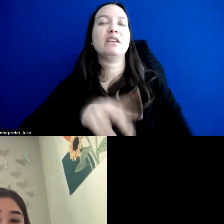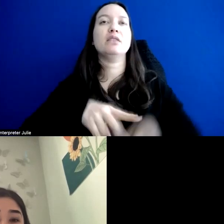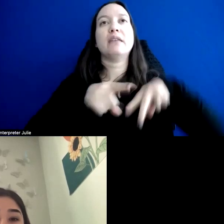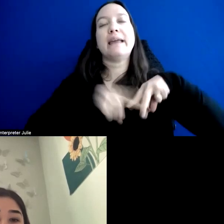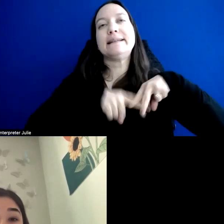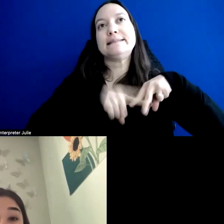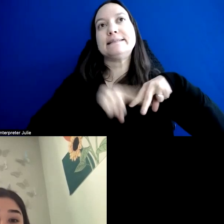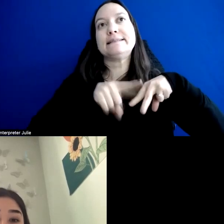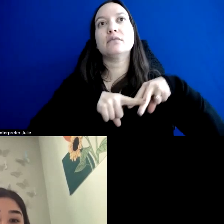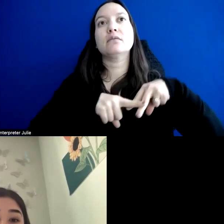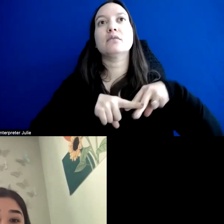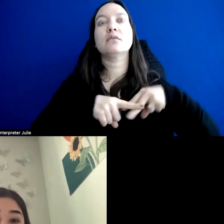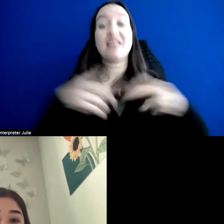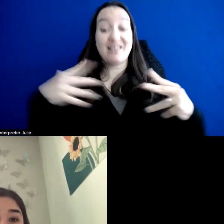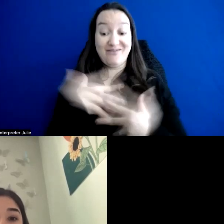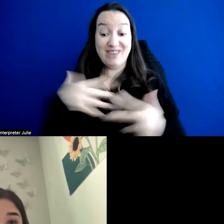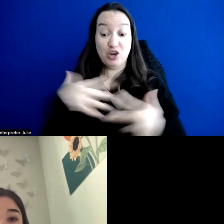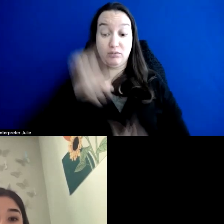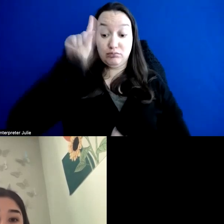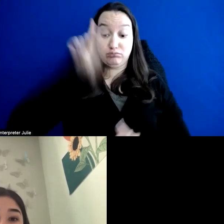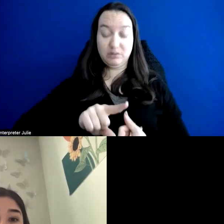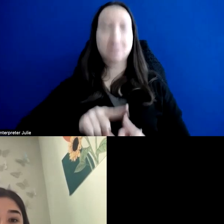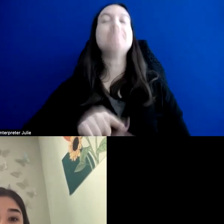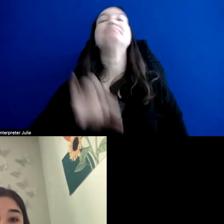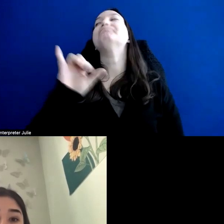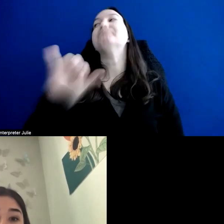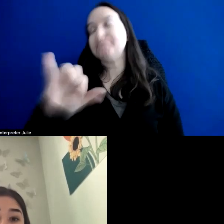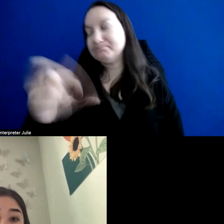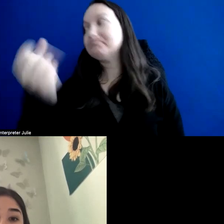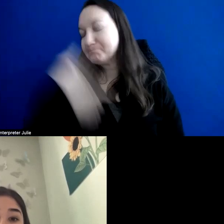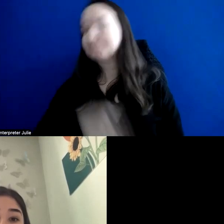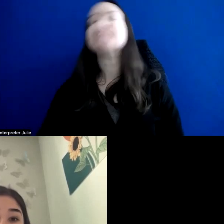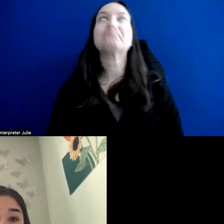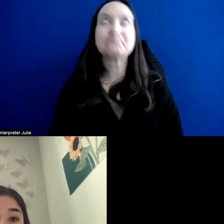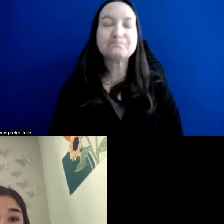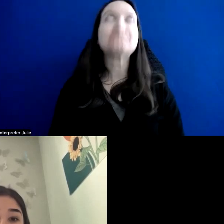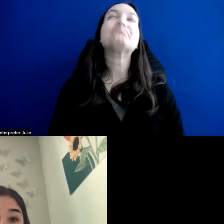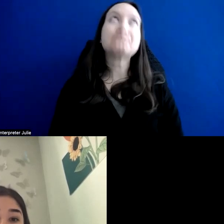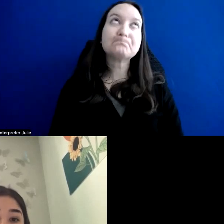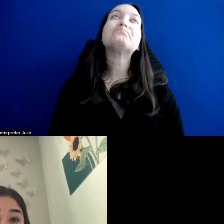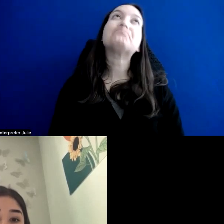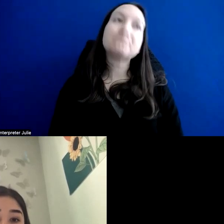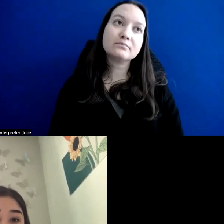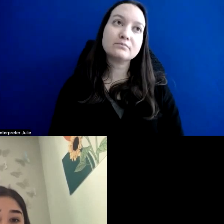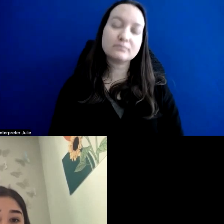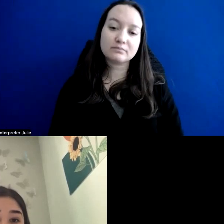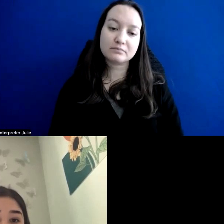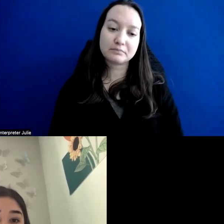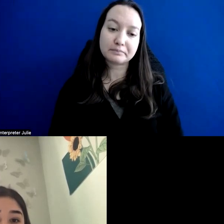in order to combat the fear that people have? Okay, sure. I see what you mean. Yes.